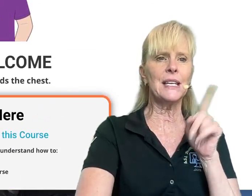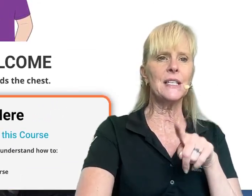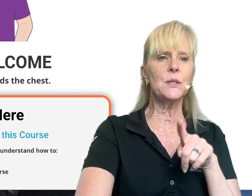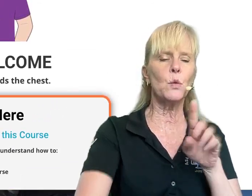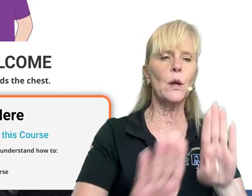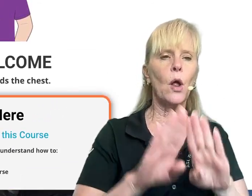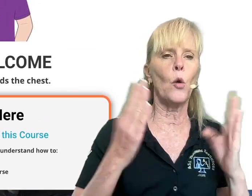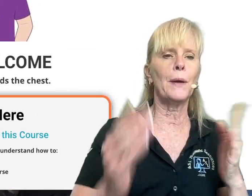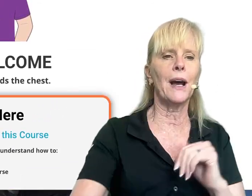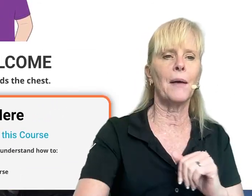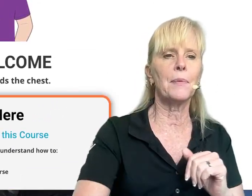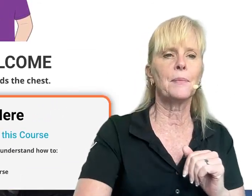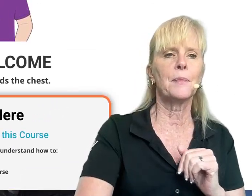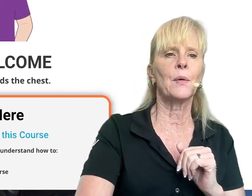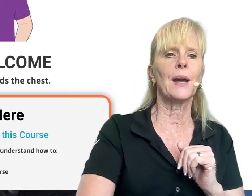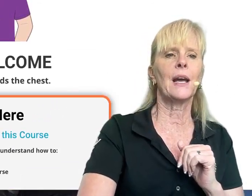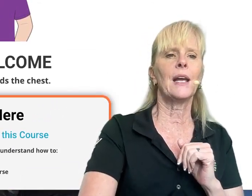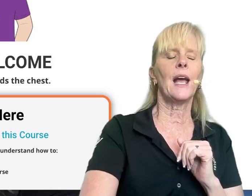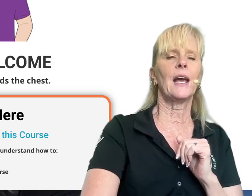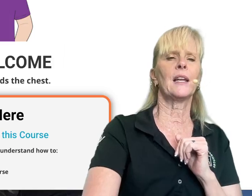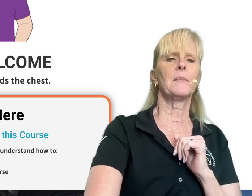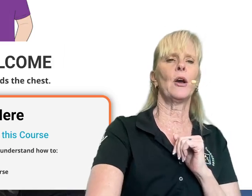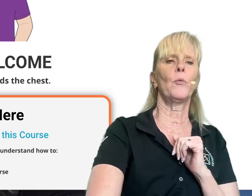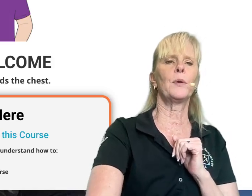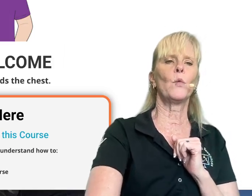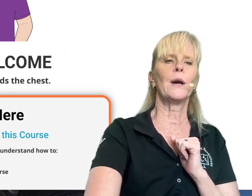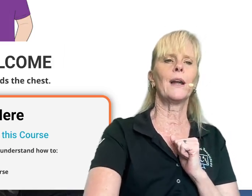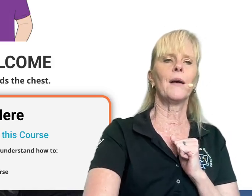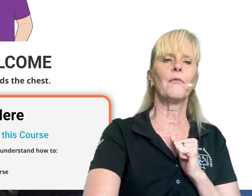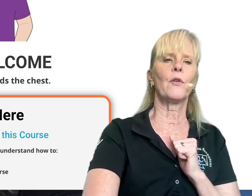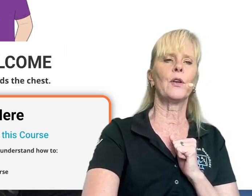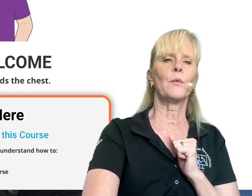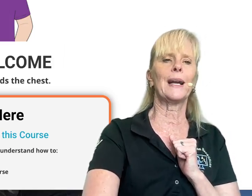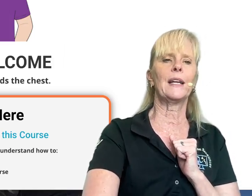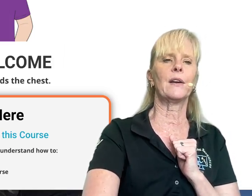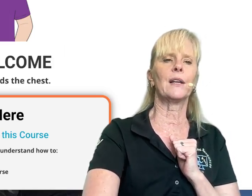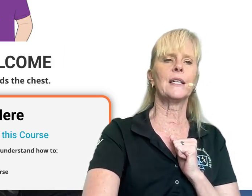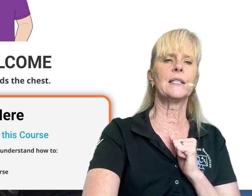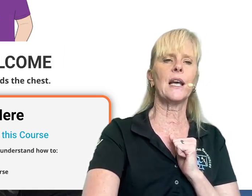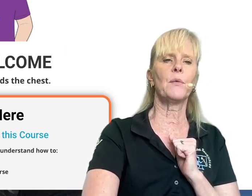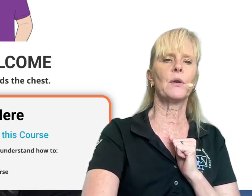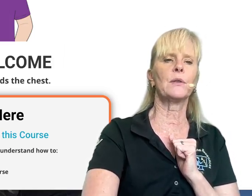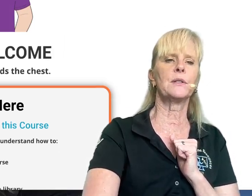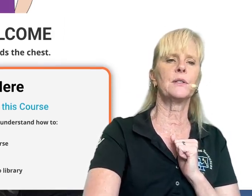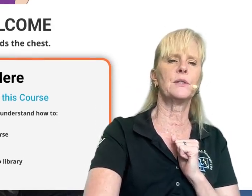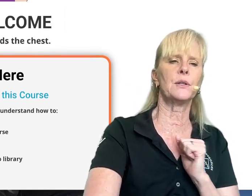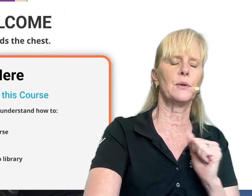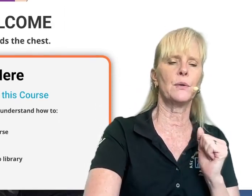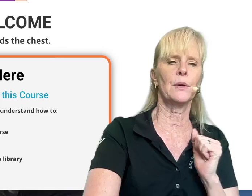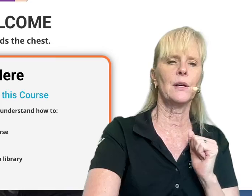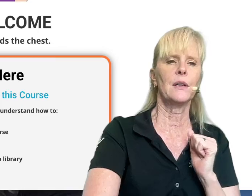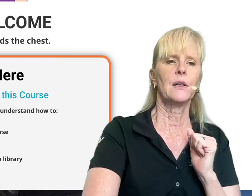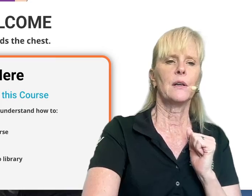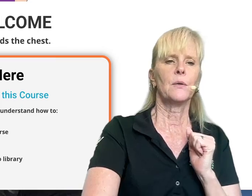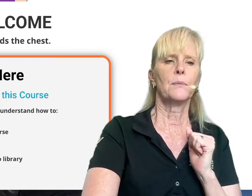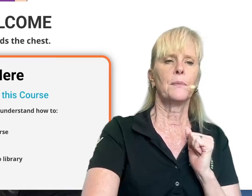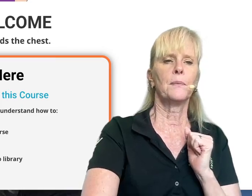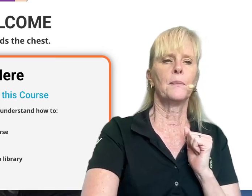Each of these will open up, okay? And let me open one up for you right here. Let's say we're going to do,